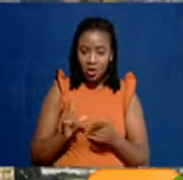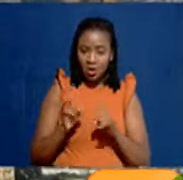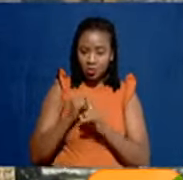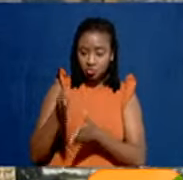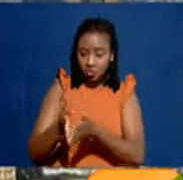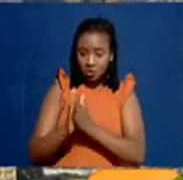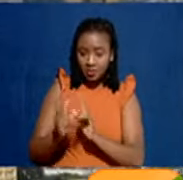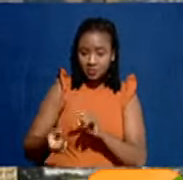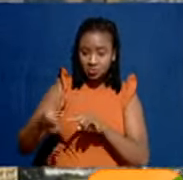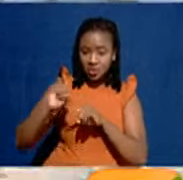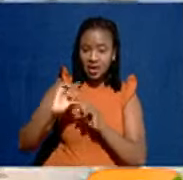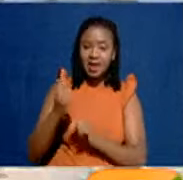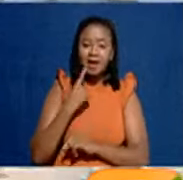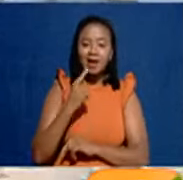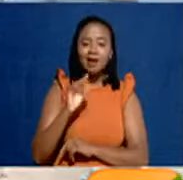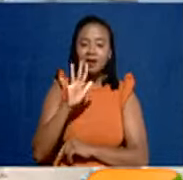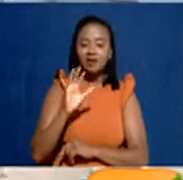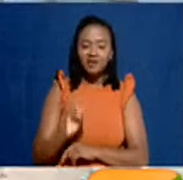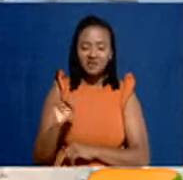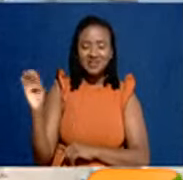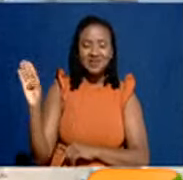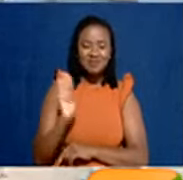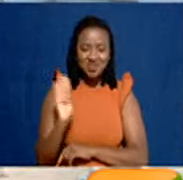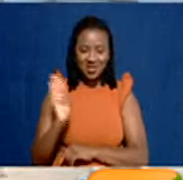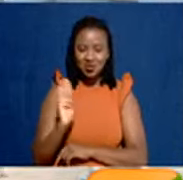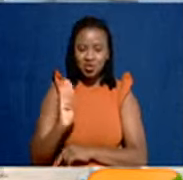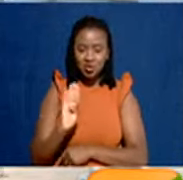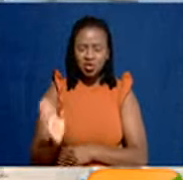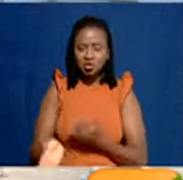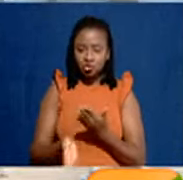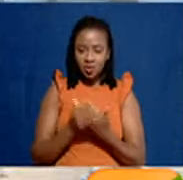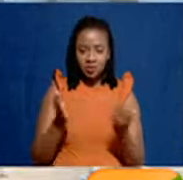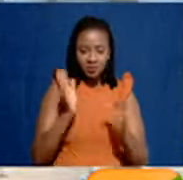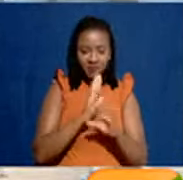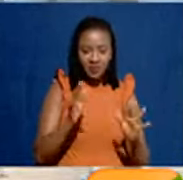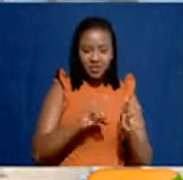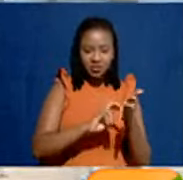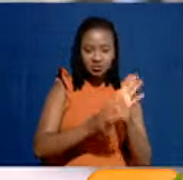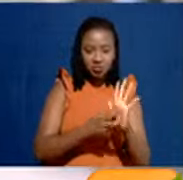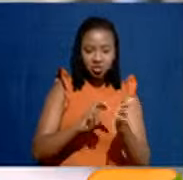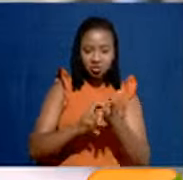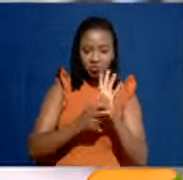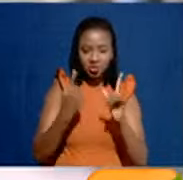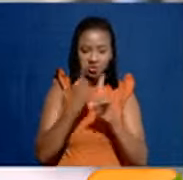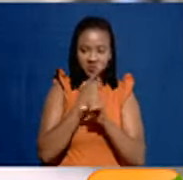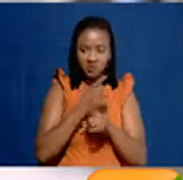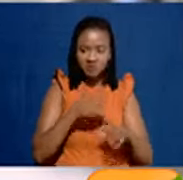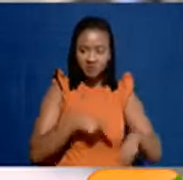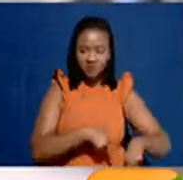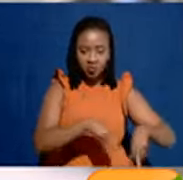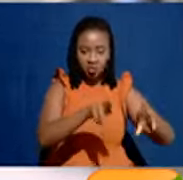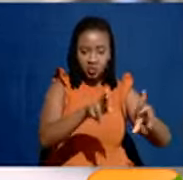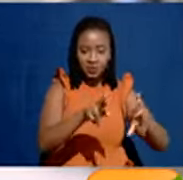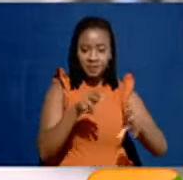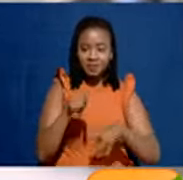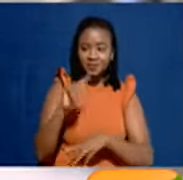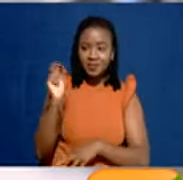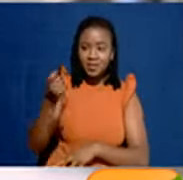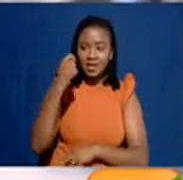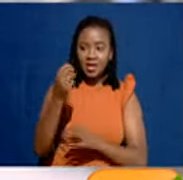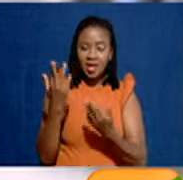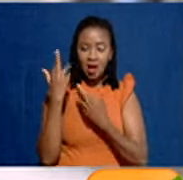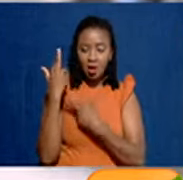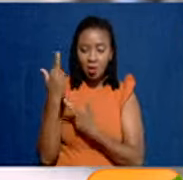of 150 billion shilling loan to complete stalled road projects. Kenya is banking on